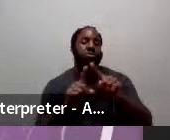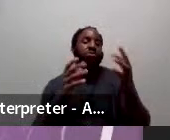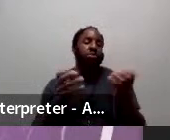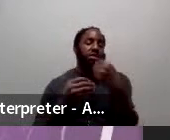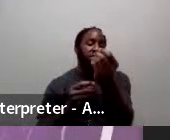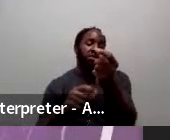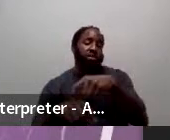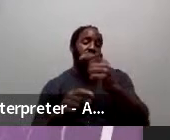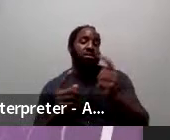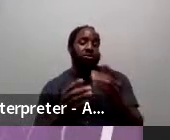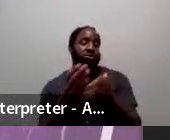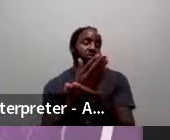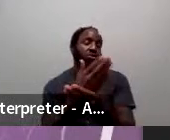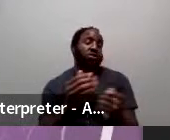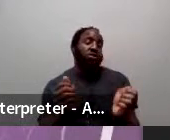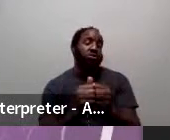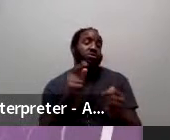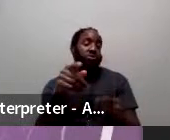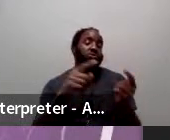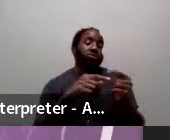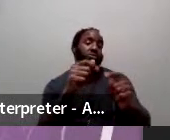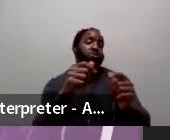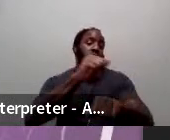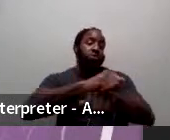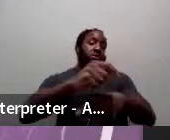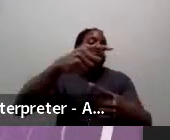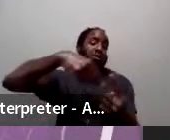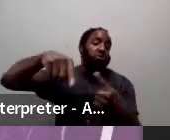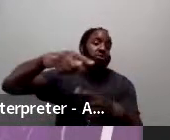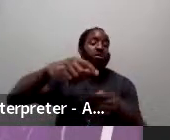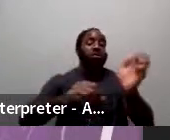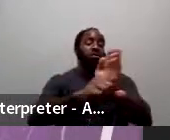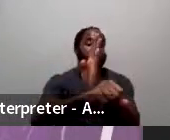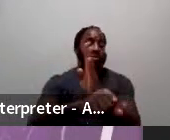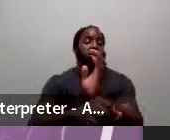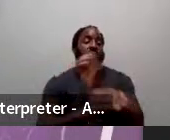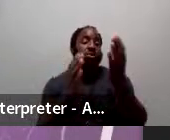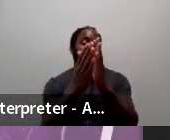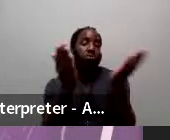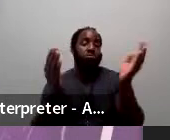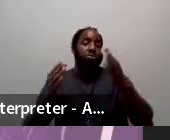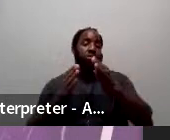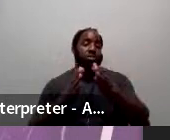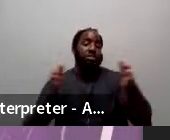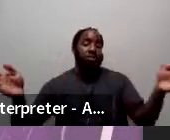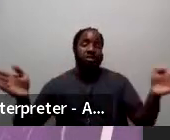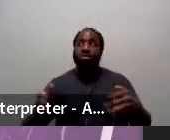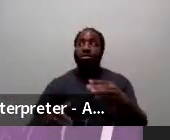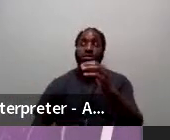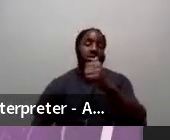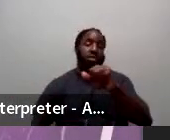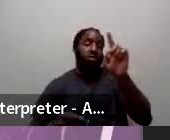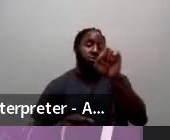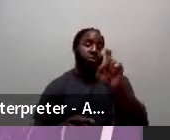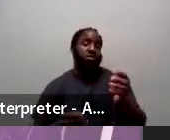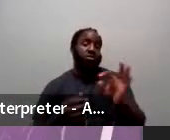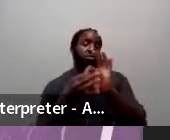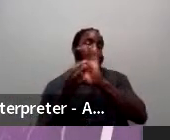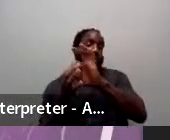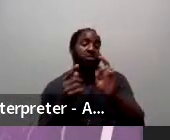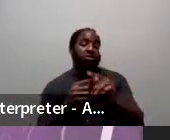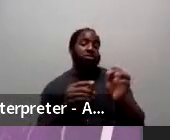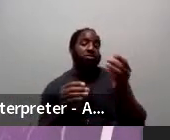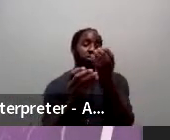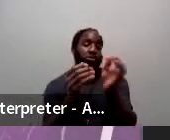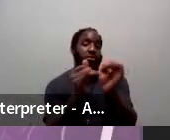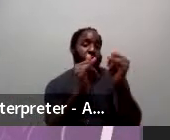to share with you the work around the jobs and the open space. So any questions related to zoning, I want to encourage